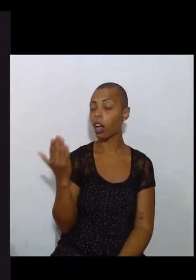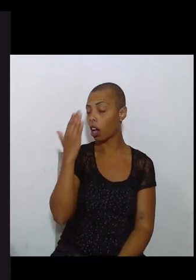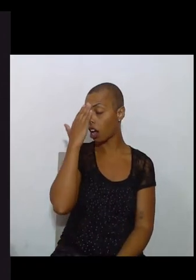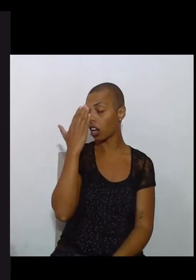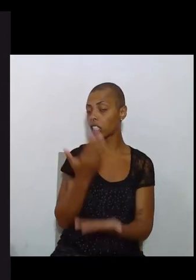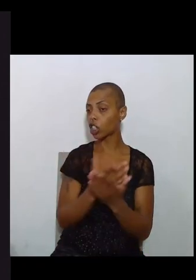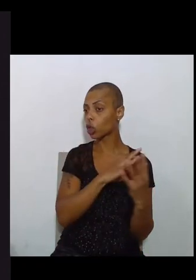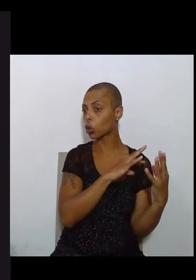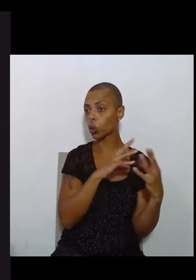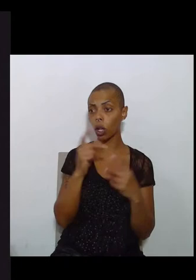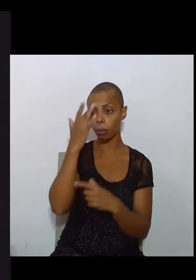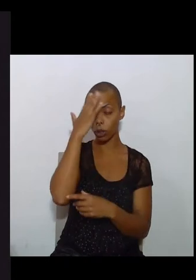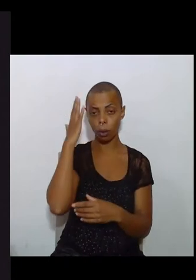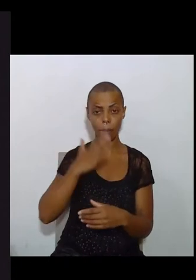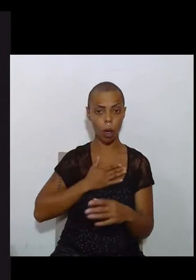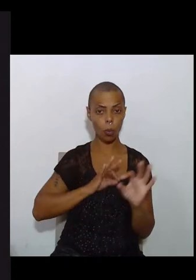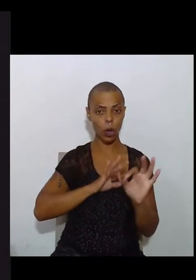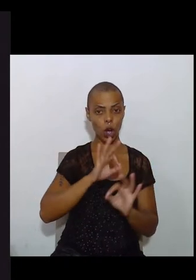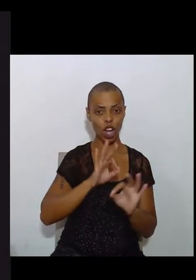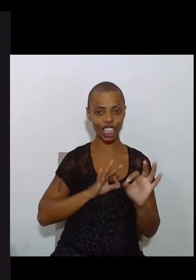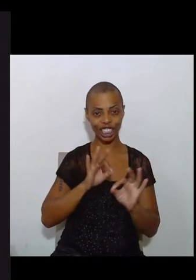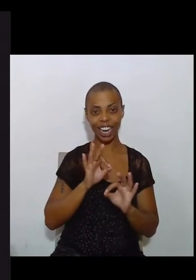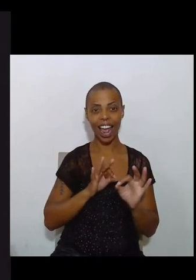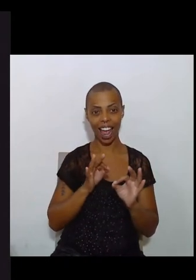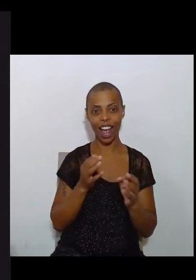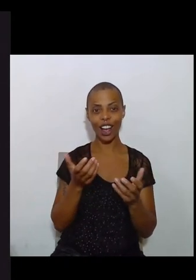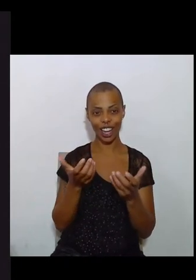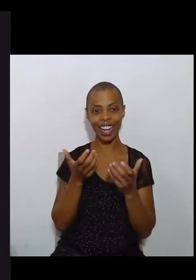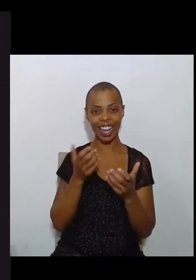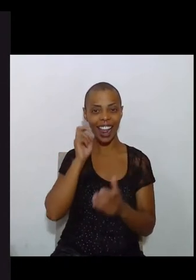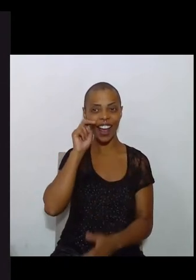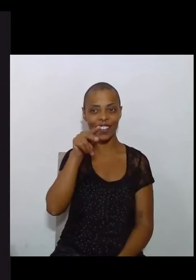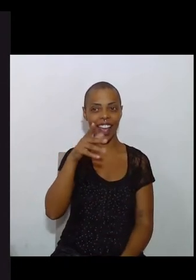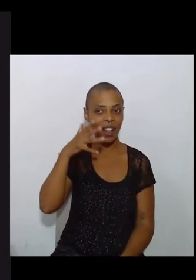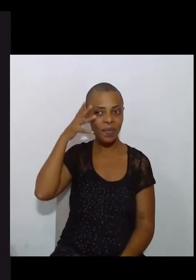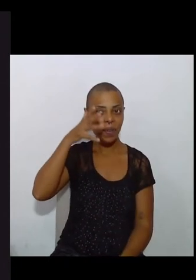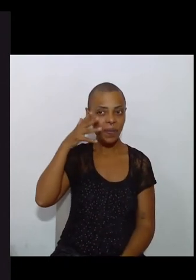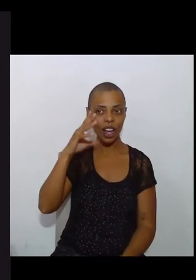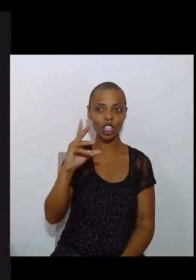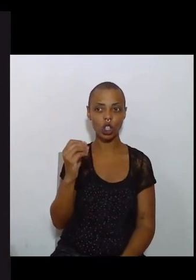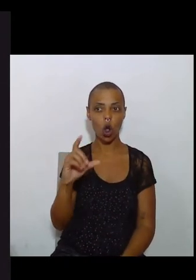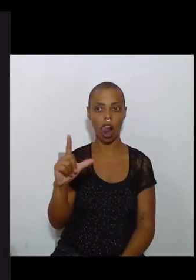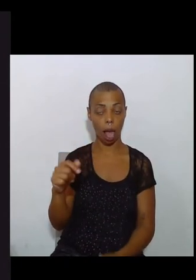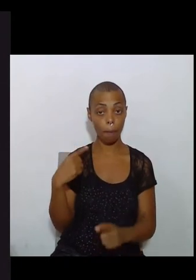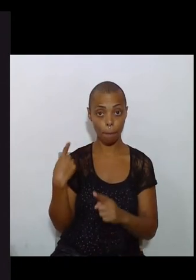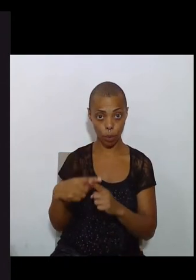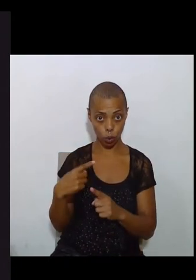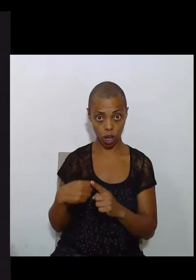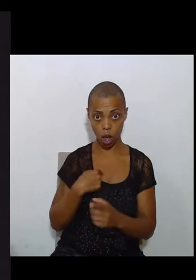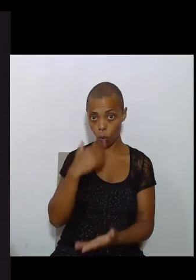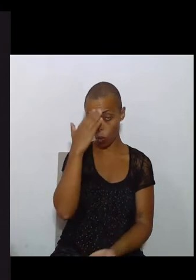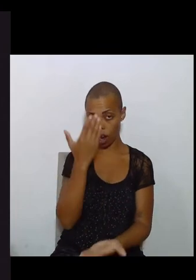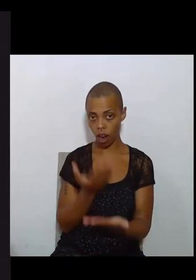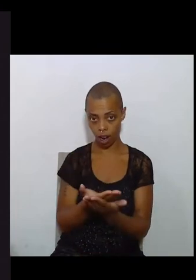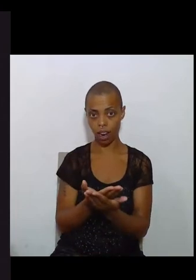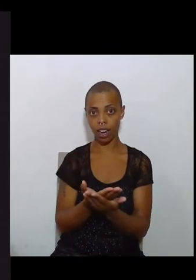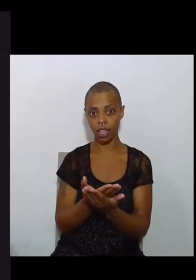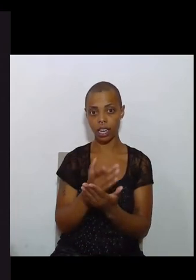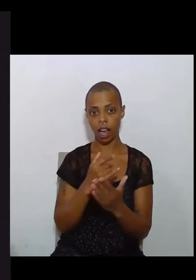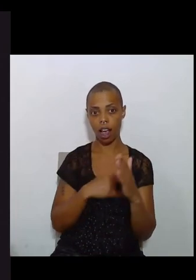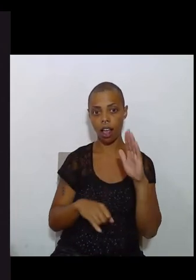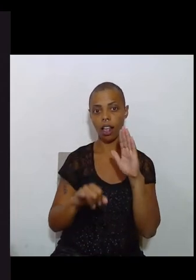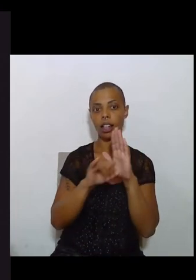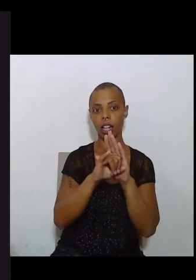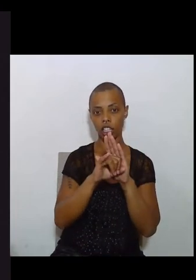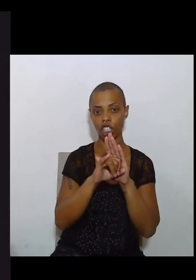sync with what she's saying because they they have really found a different identity being an artist and more